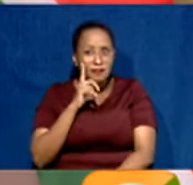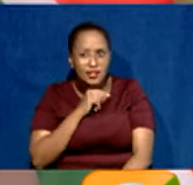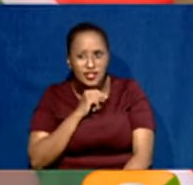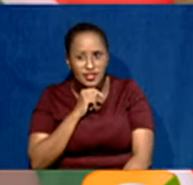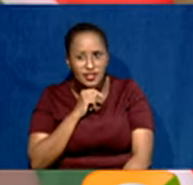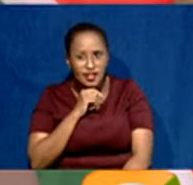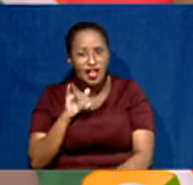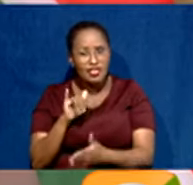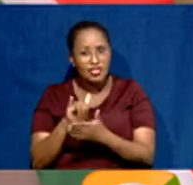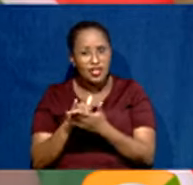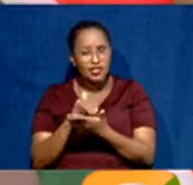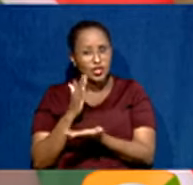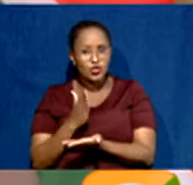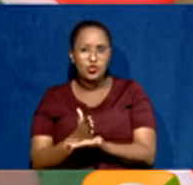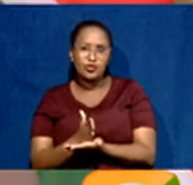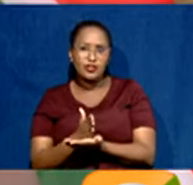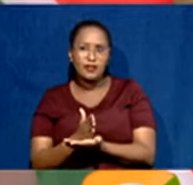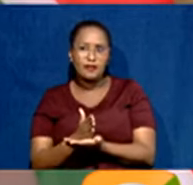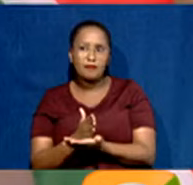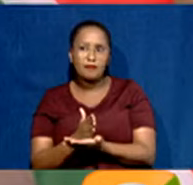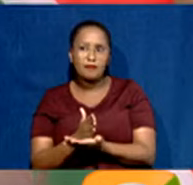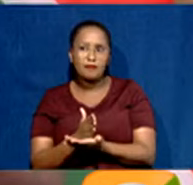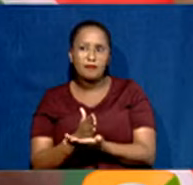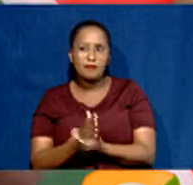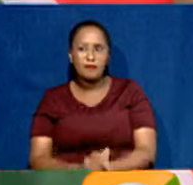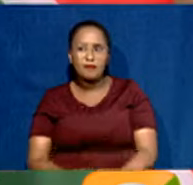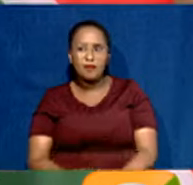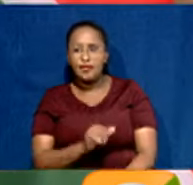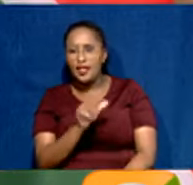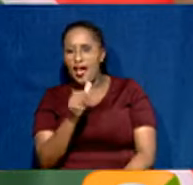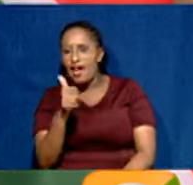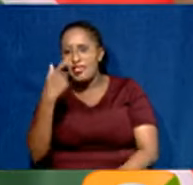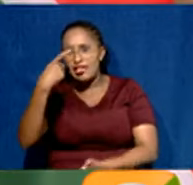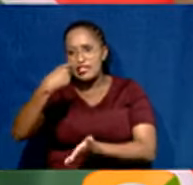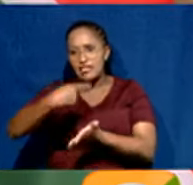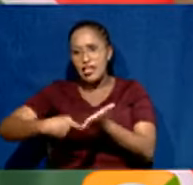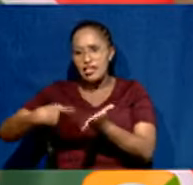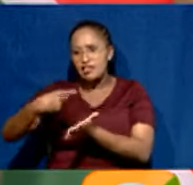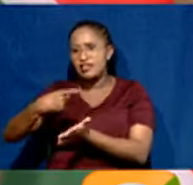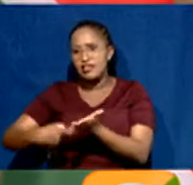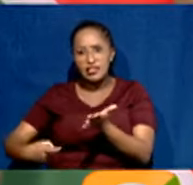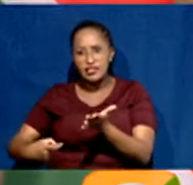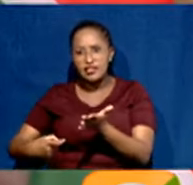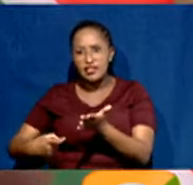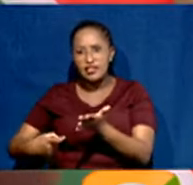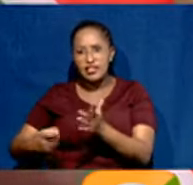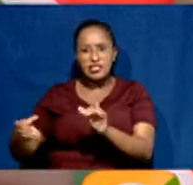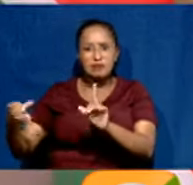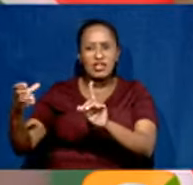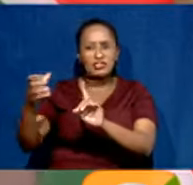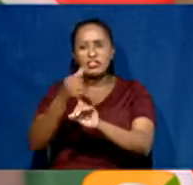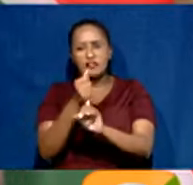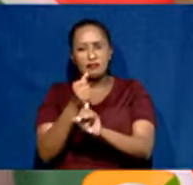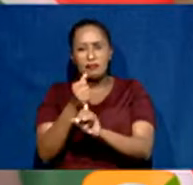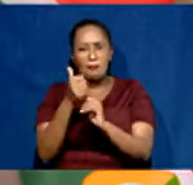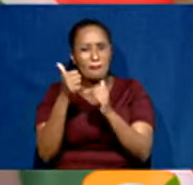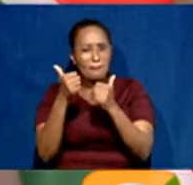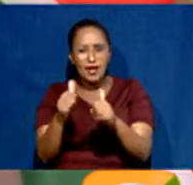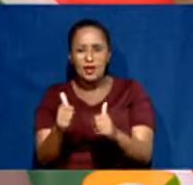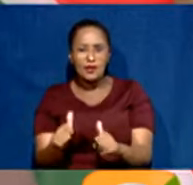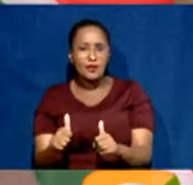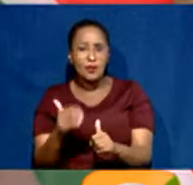That's the correct position. So the other taxes are the ones that they have not met the targets. And why haven't they met the